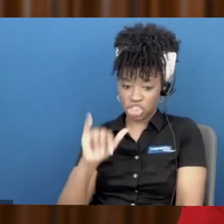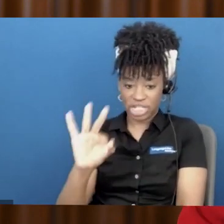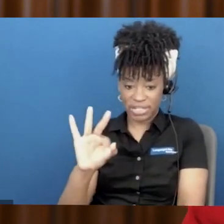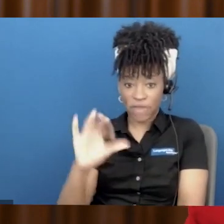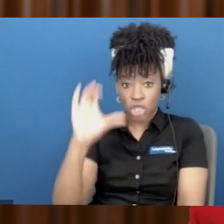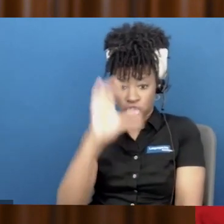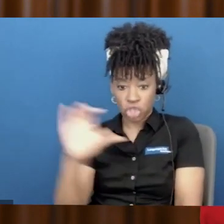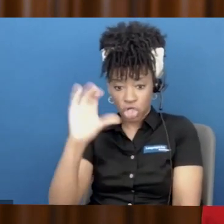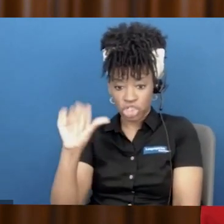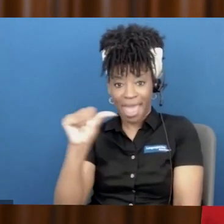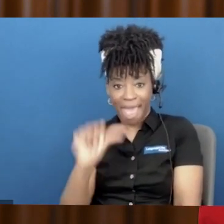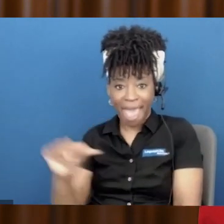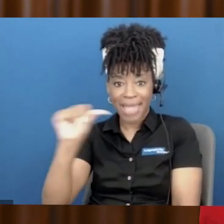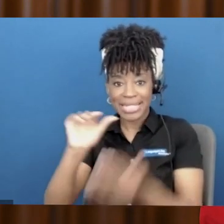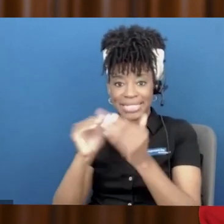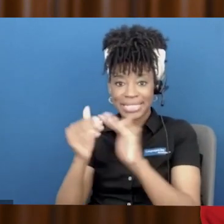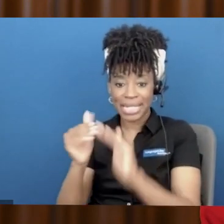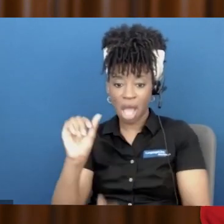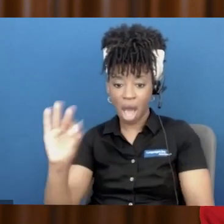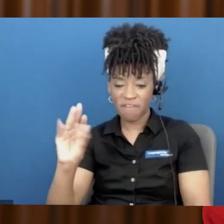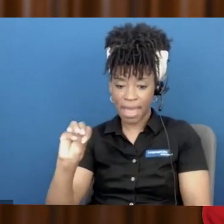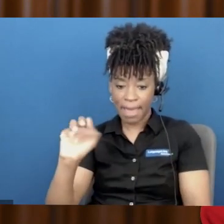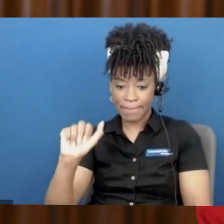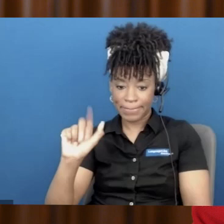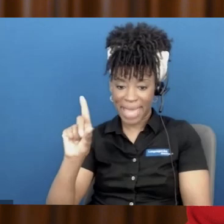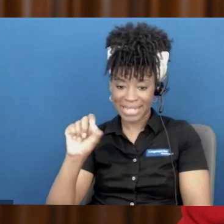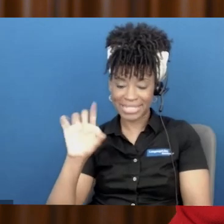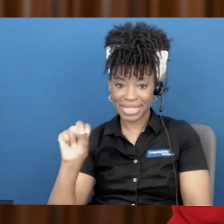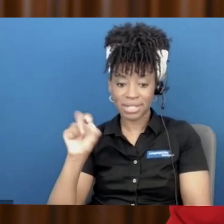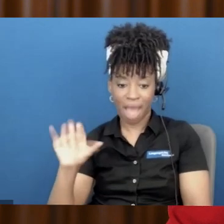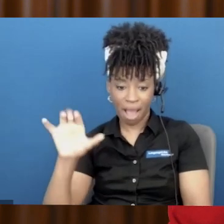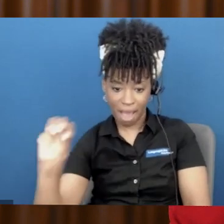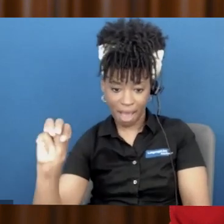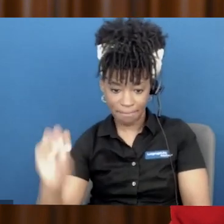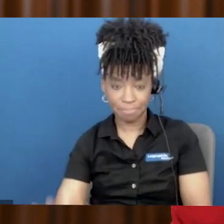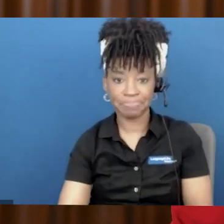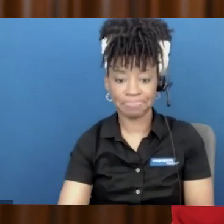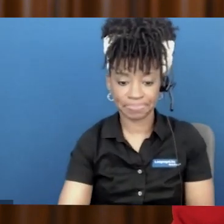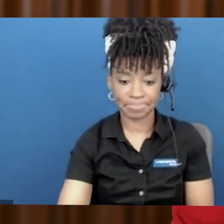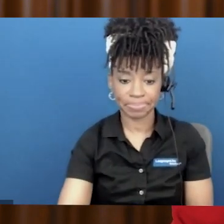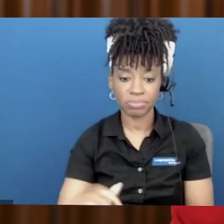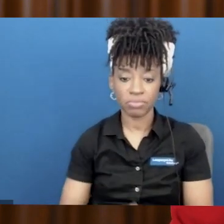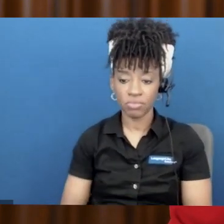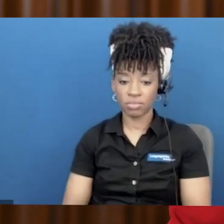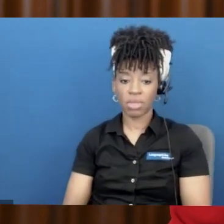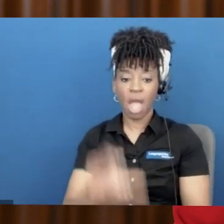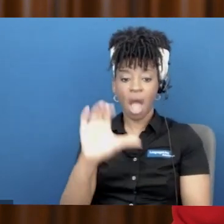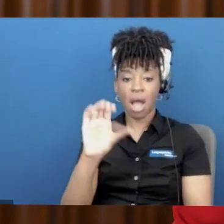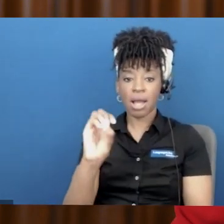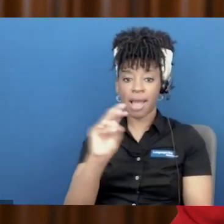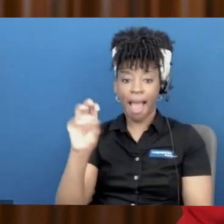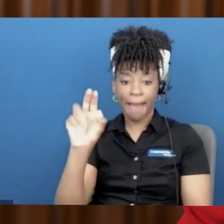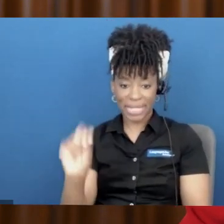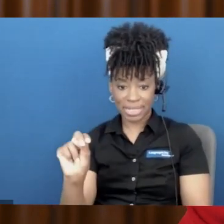The Common Council and multiple city committees are also moving forward reforms intended to raise the bar for police conduct in Madison,